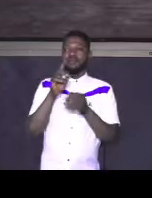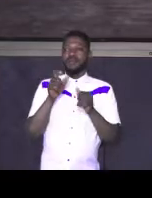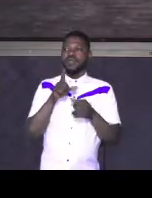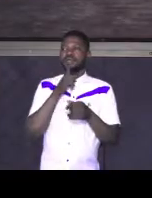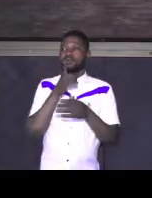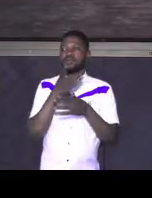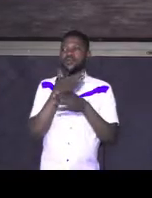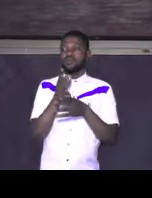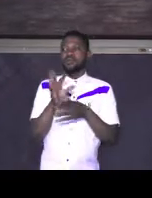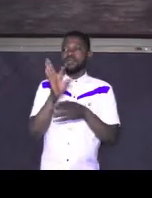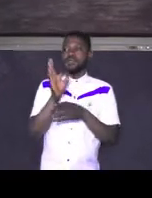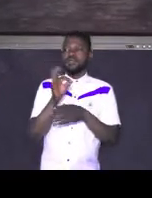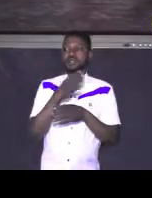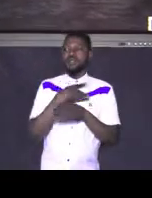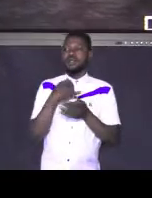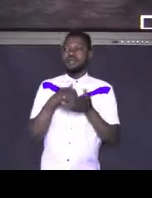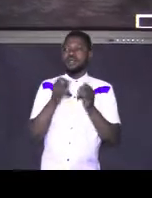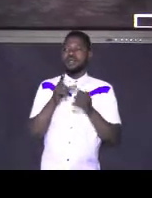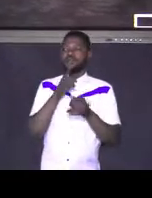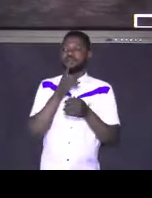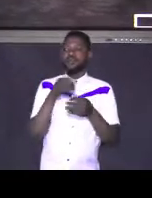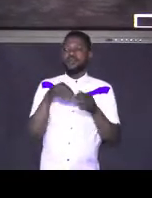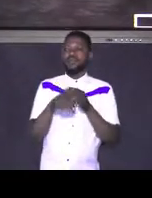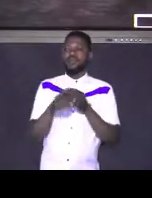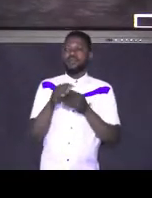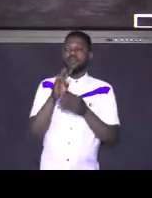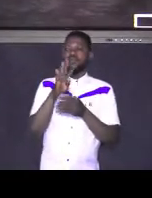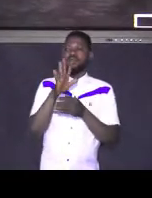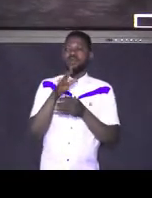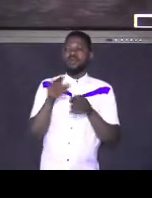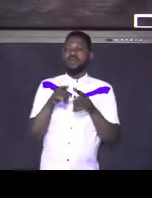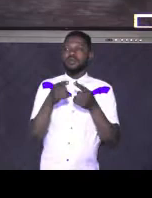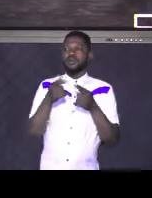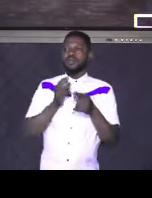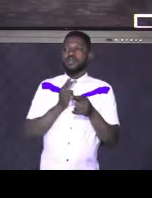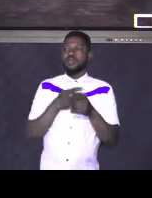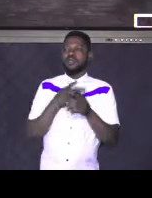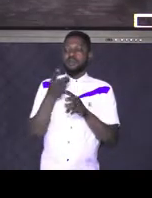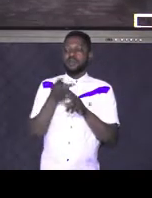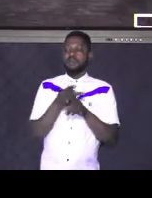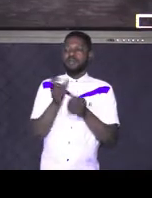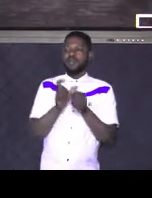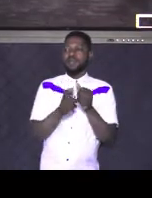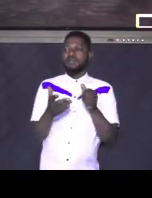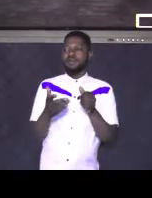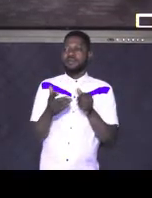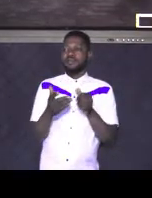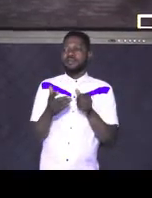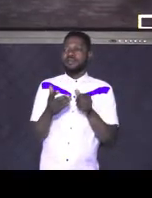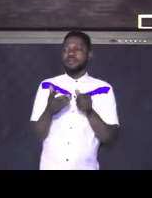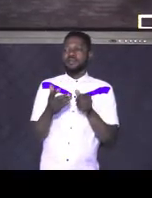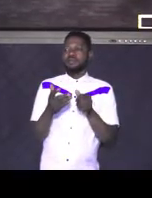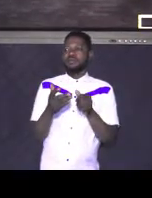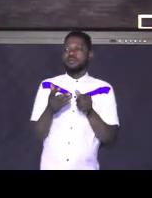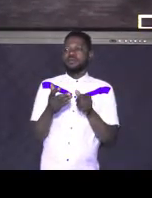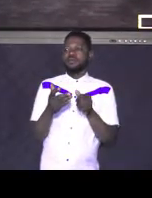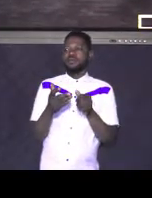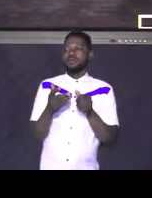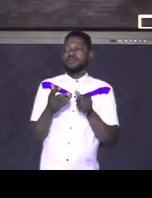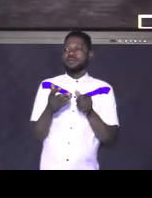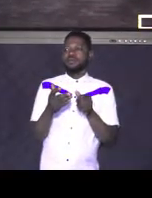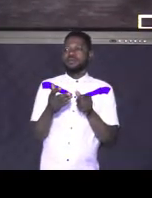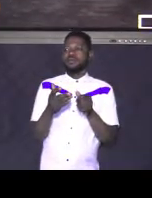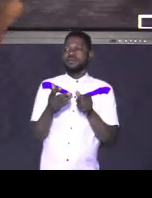times 5, 2 cannot go in 9, 2 cannot go in 45. So that means we have to multiply everything. So let's just resolve it right